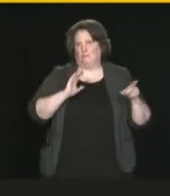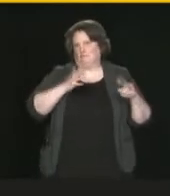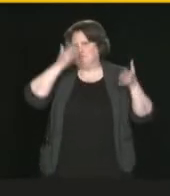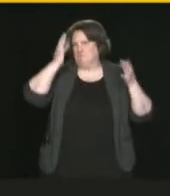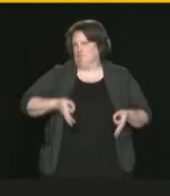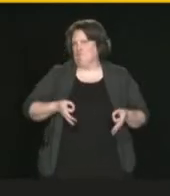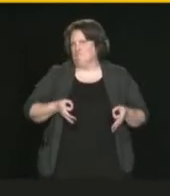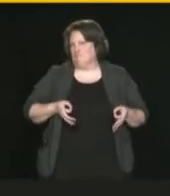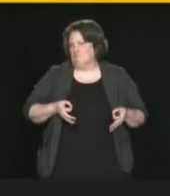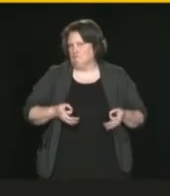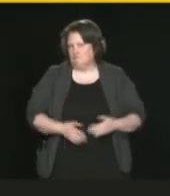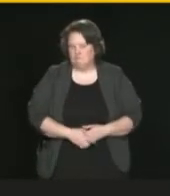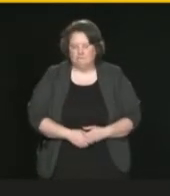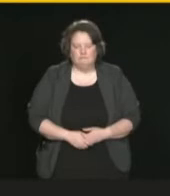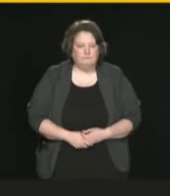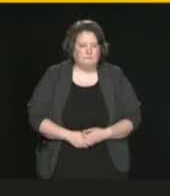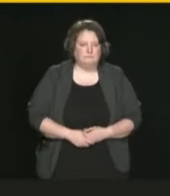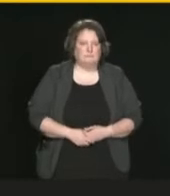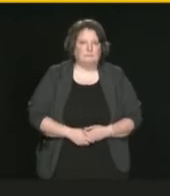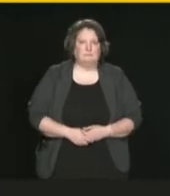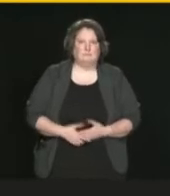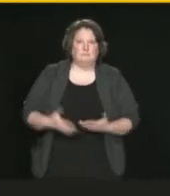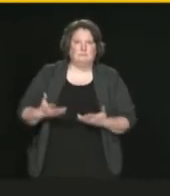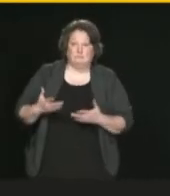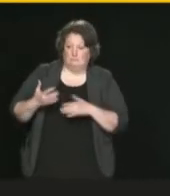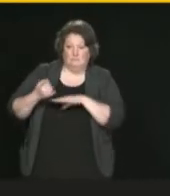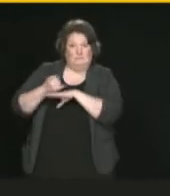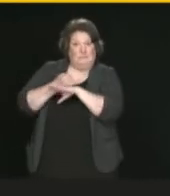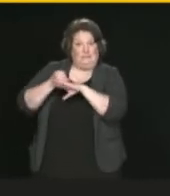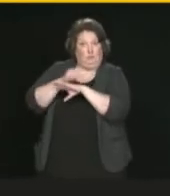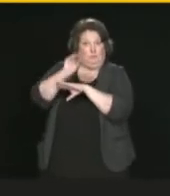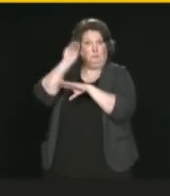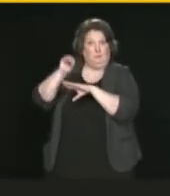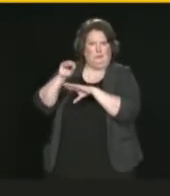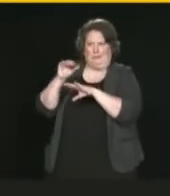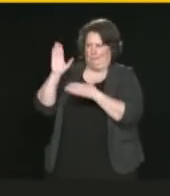do. With historically low interest rates now,